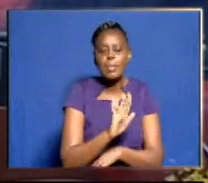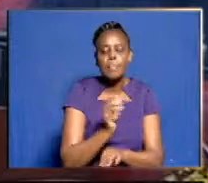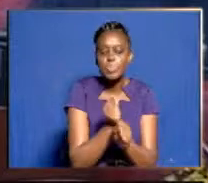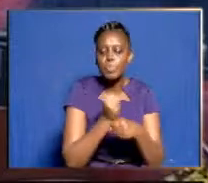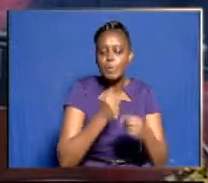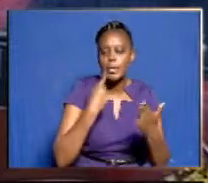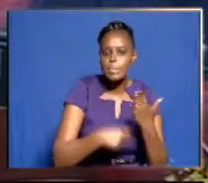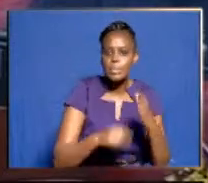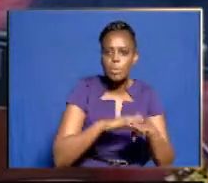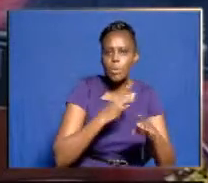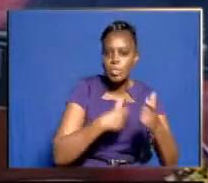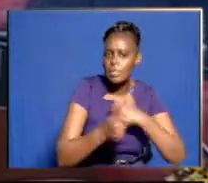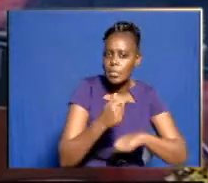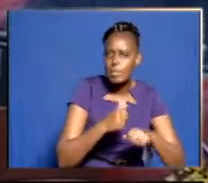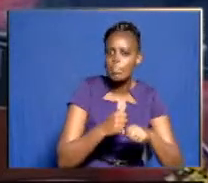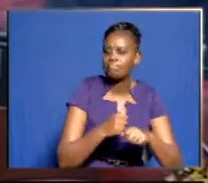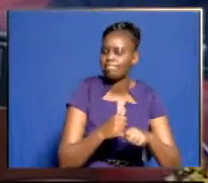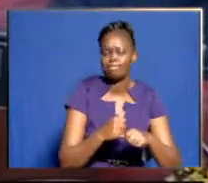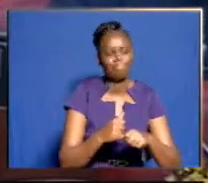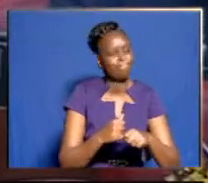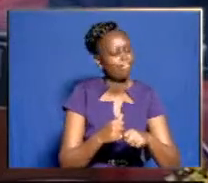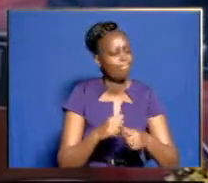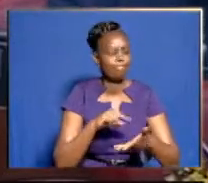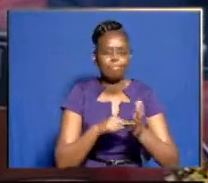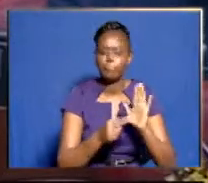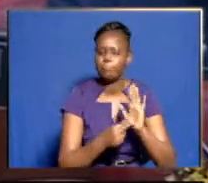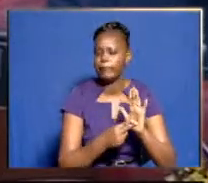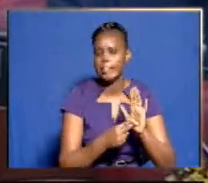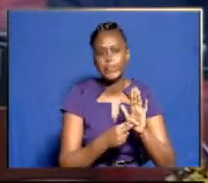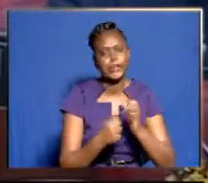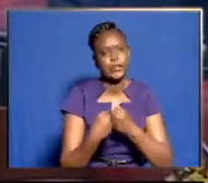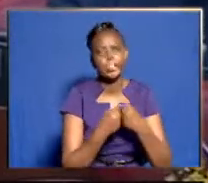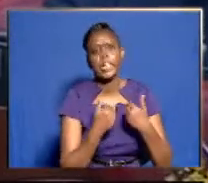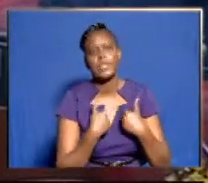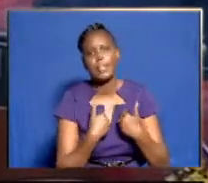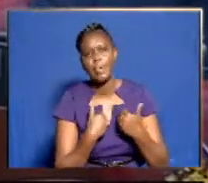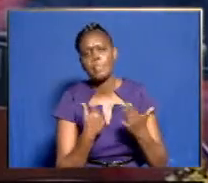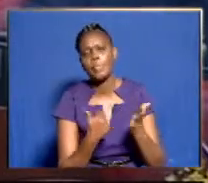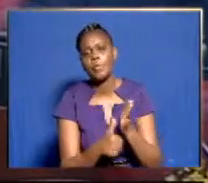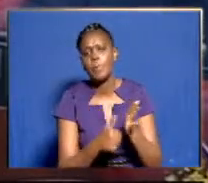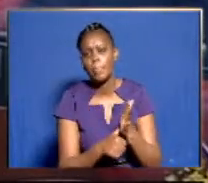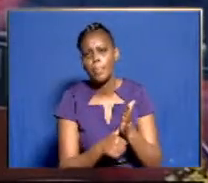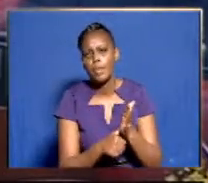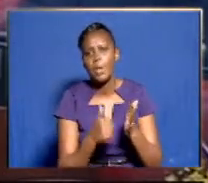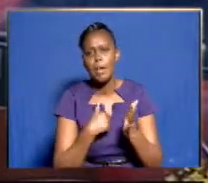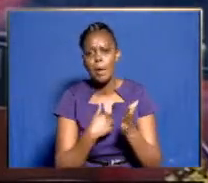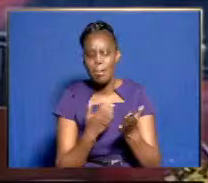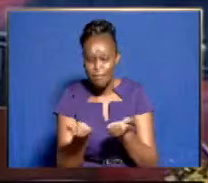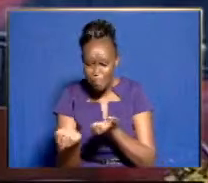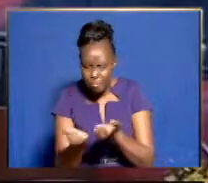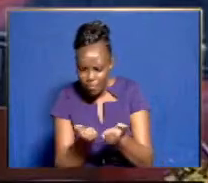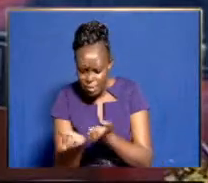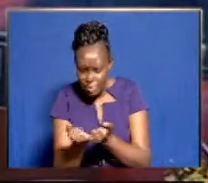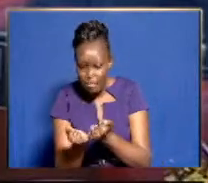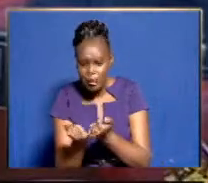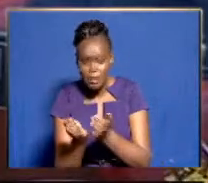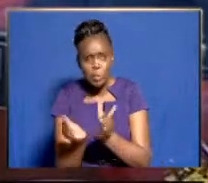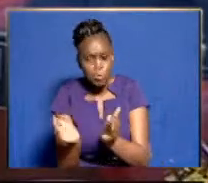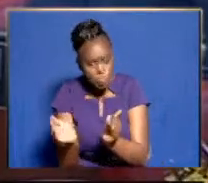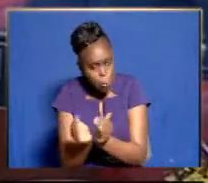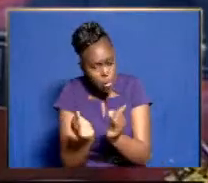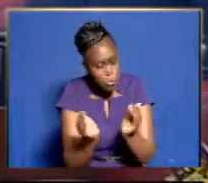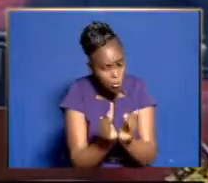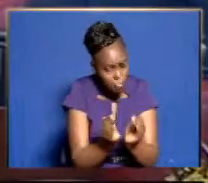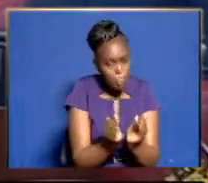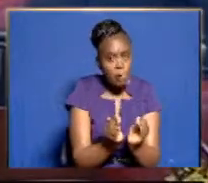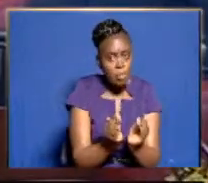on sales, you're already killing them. Honorable Speaker, we have very low margin businesses in this economy. They have high